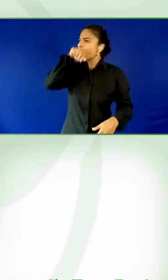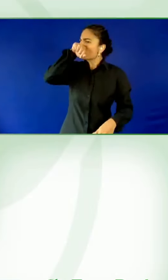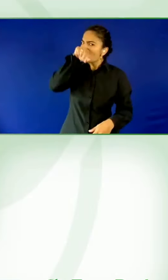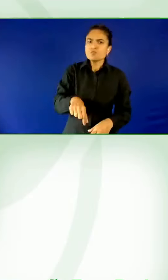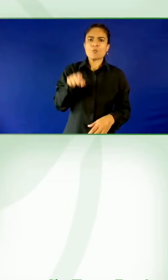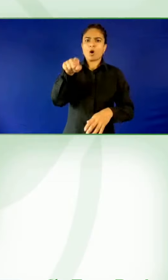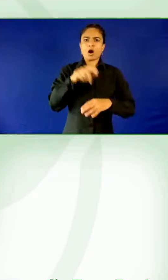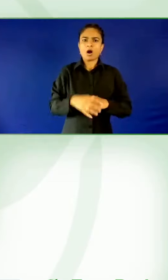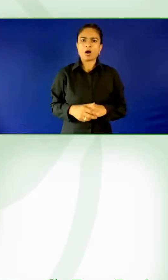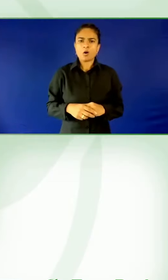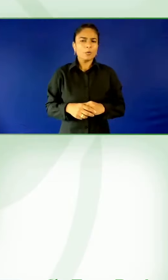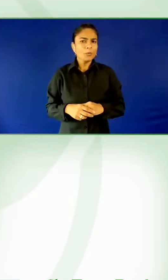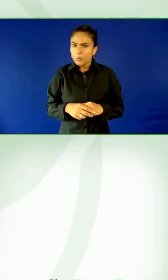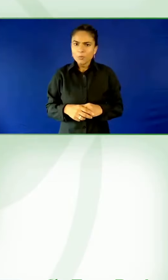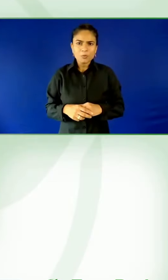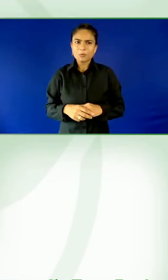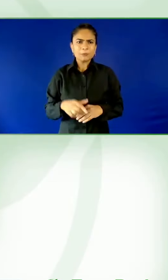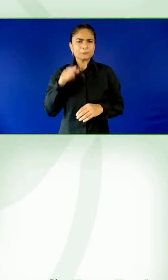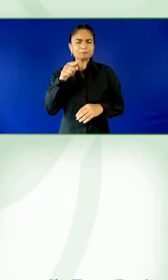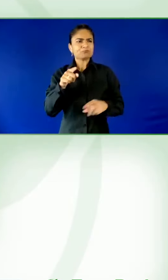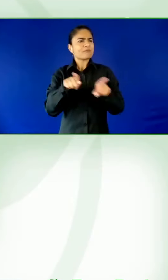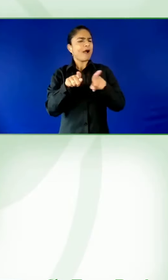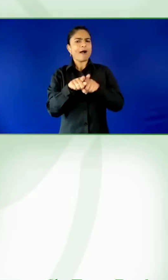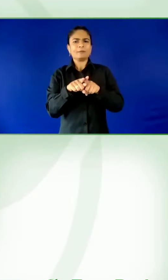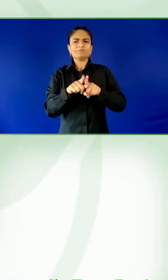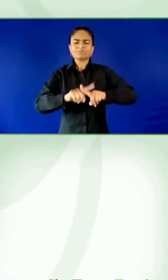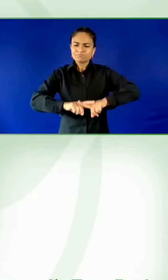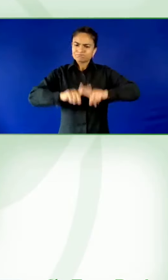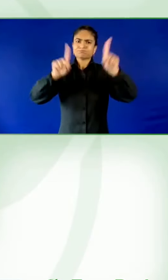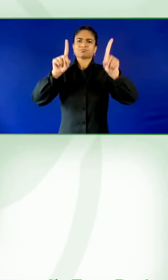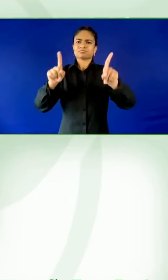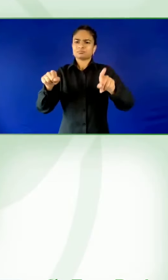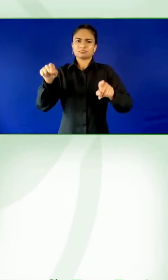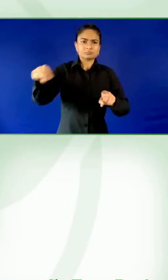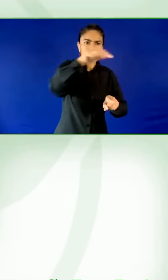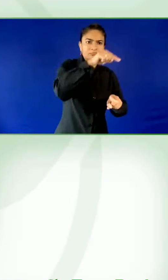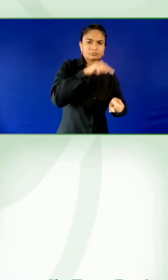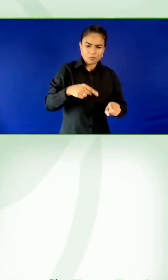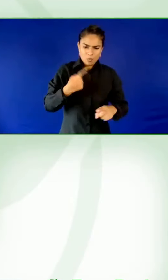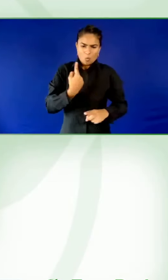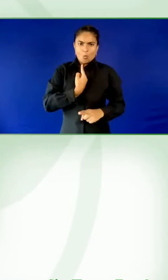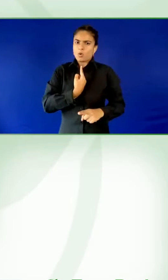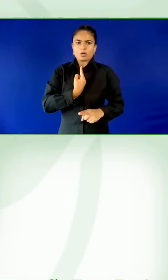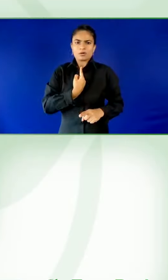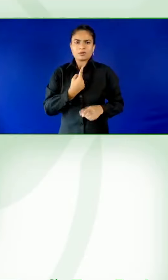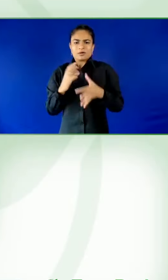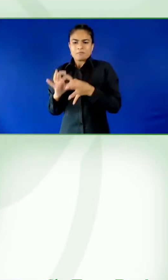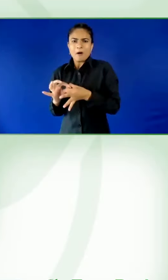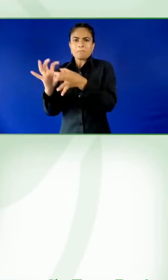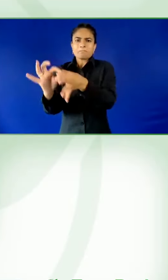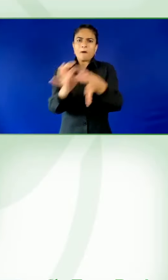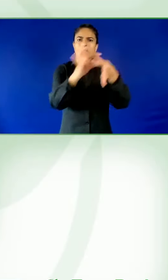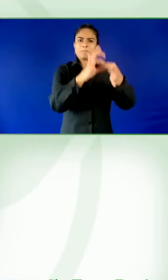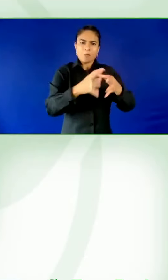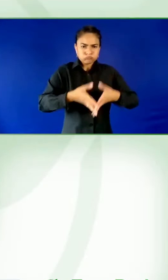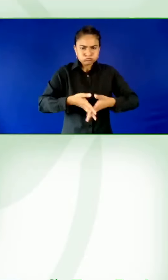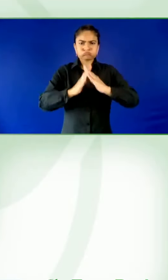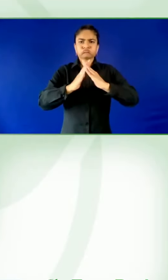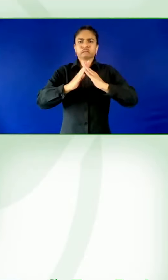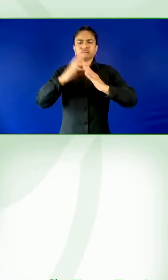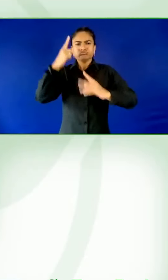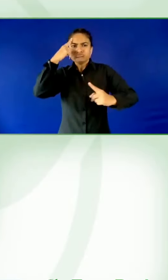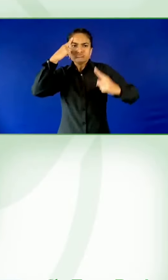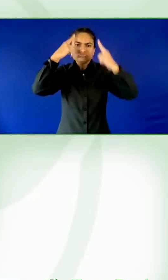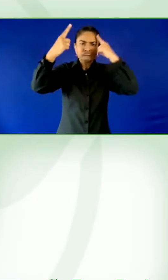having a playbook at the beginning and how much of a challenge that is to kind of invent a new system for doing this is the exact issue that we want